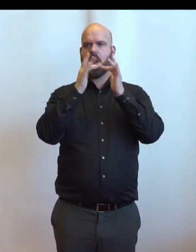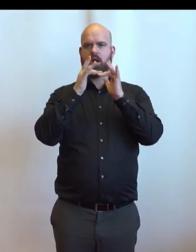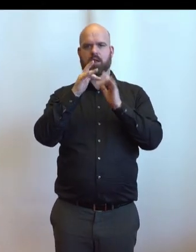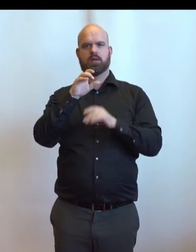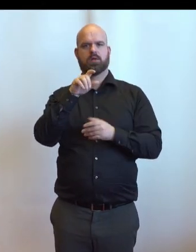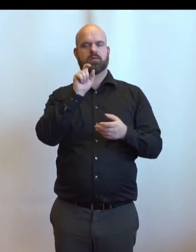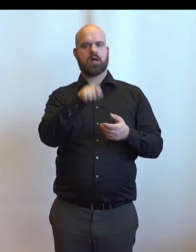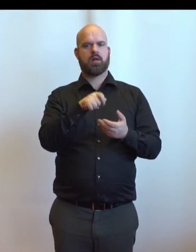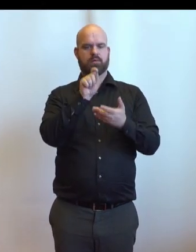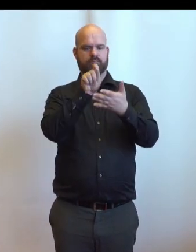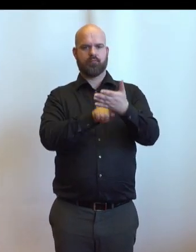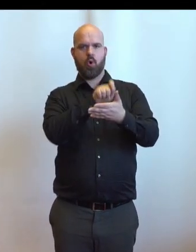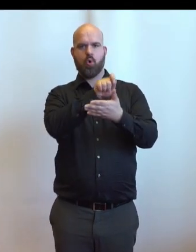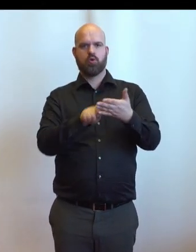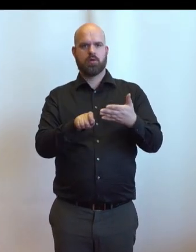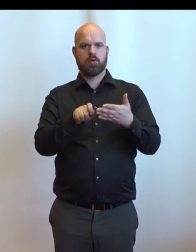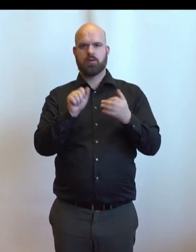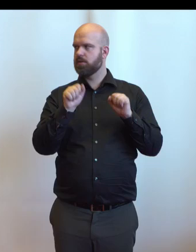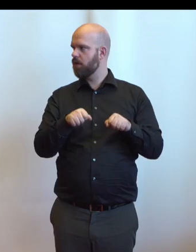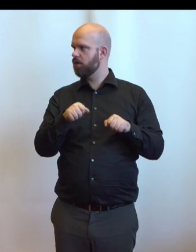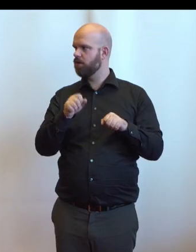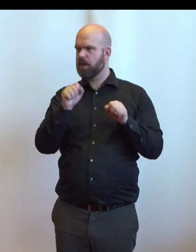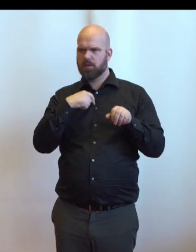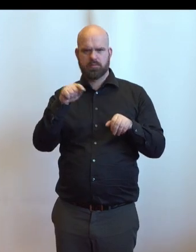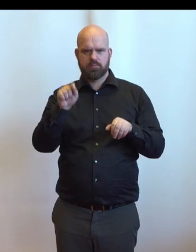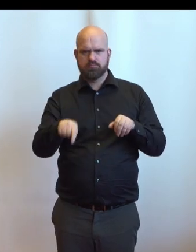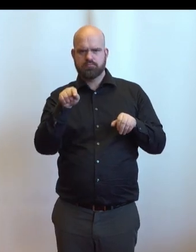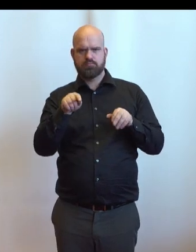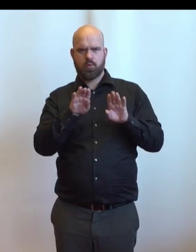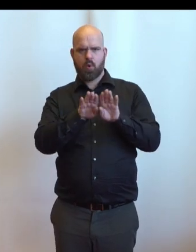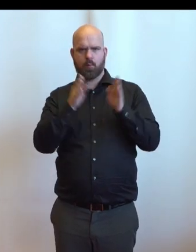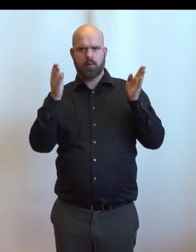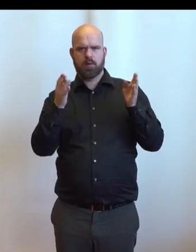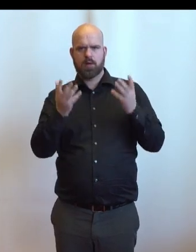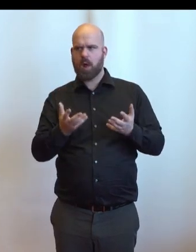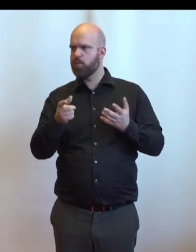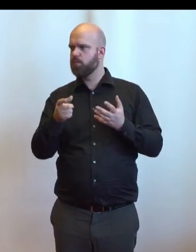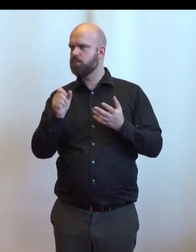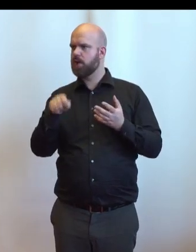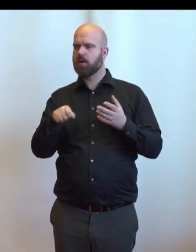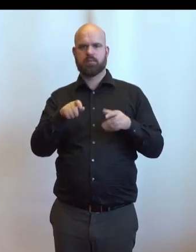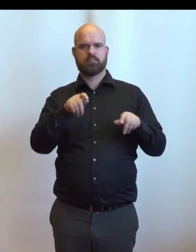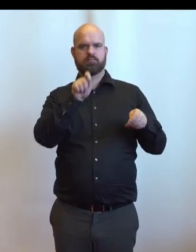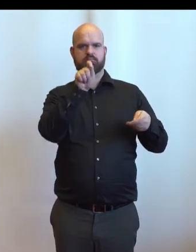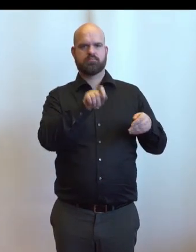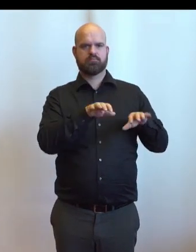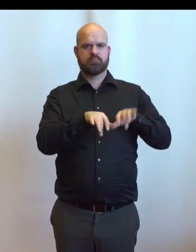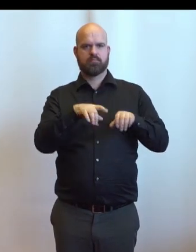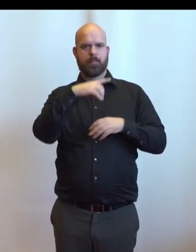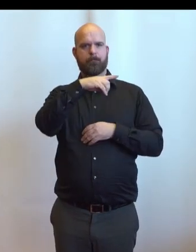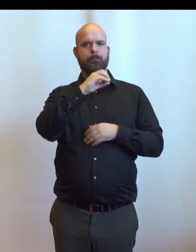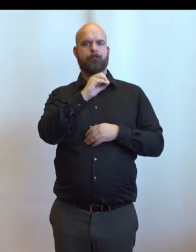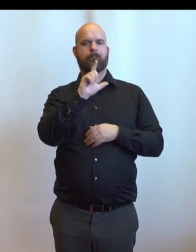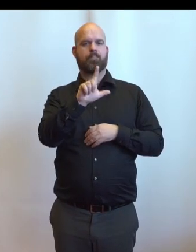Sorry. Yeah, we're basically checking, we're trying, in order to not to make you fall asleep during the meeting, we